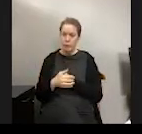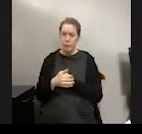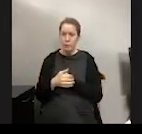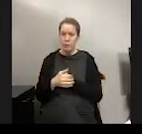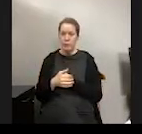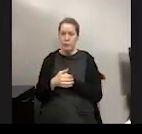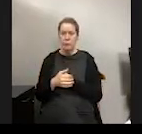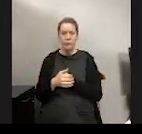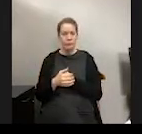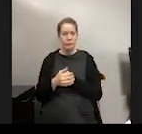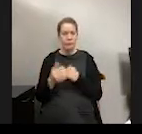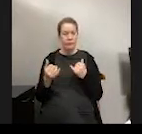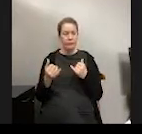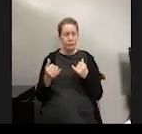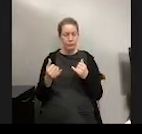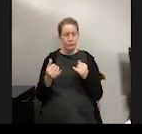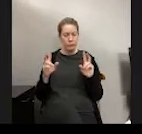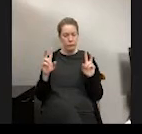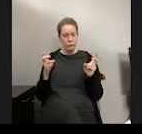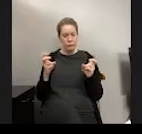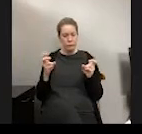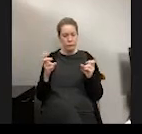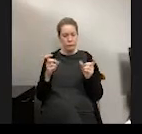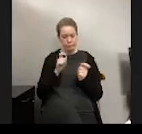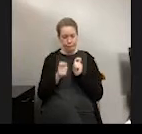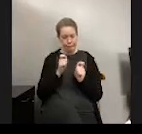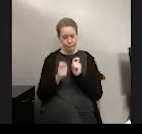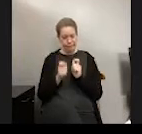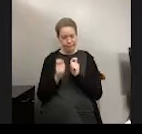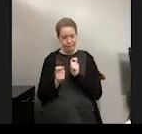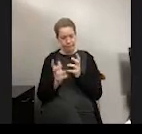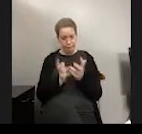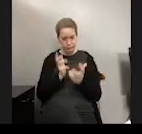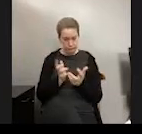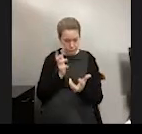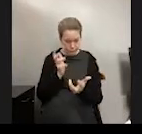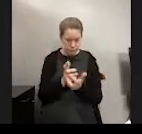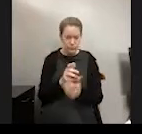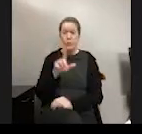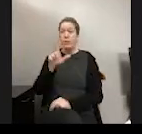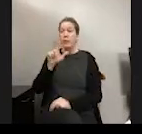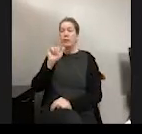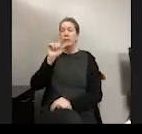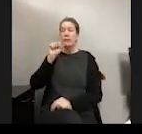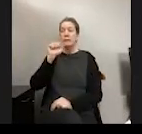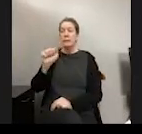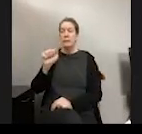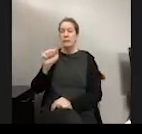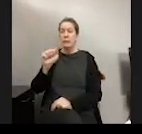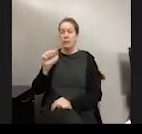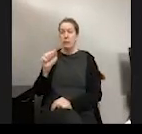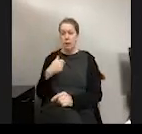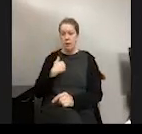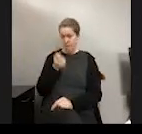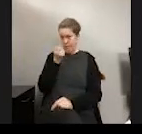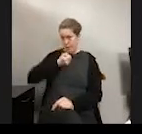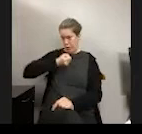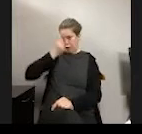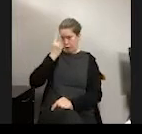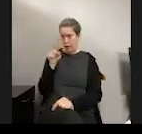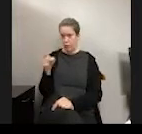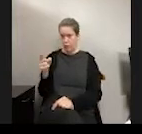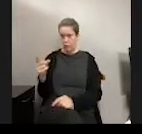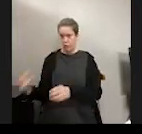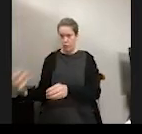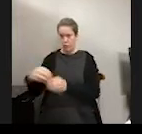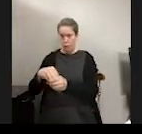to reorient themselves and pivot, Lisa, if our understanding is you are also taking part in the